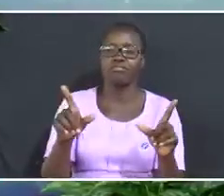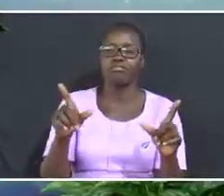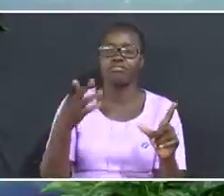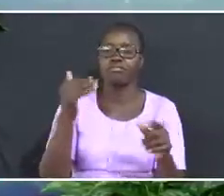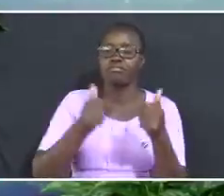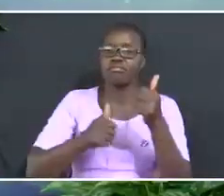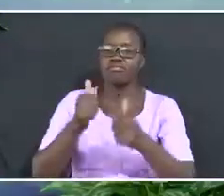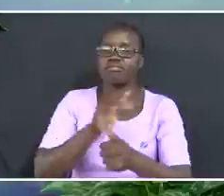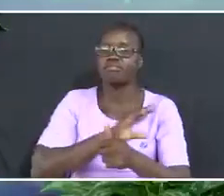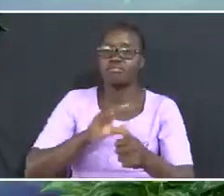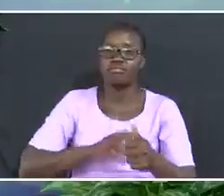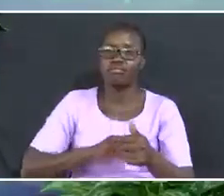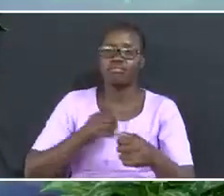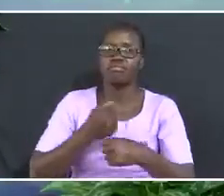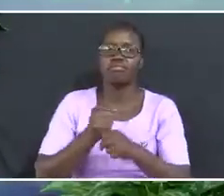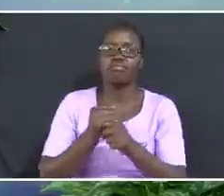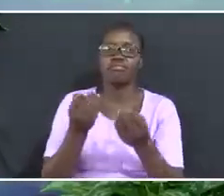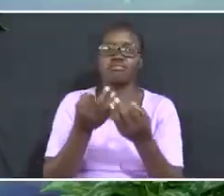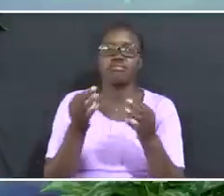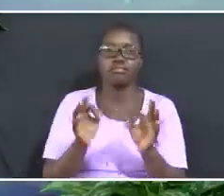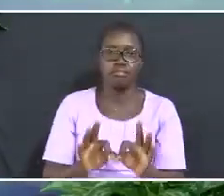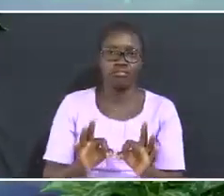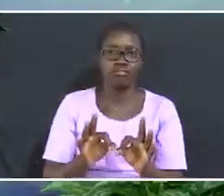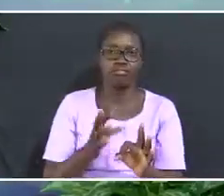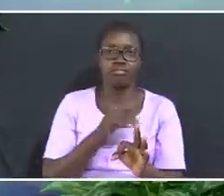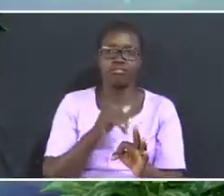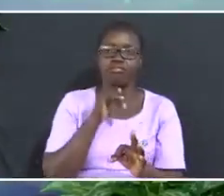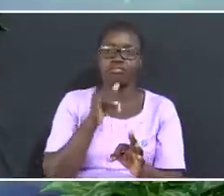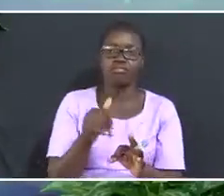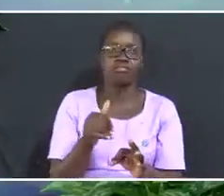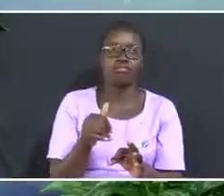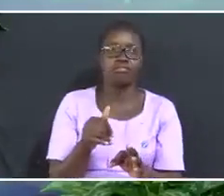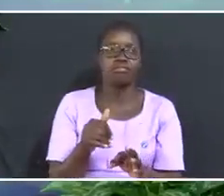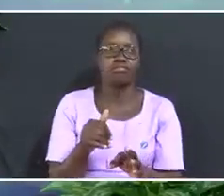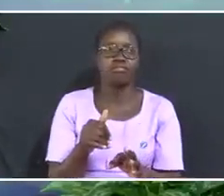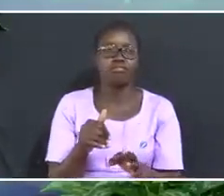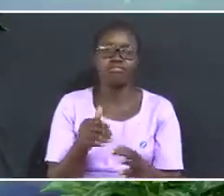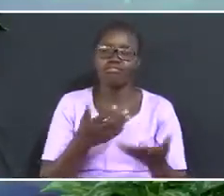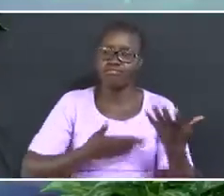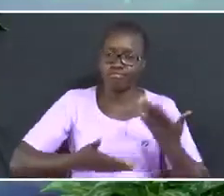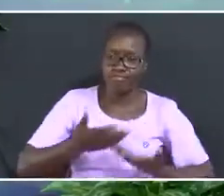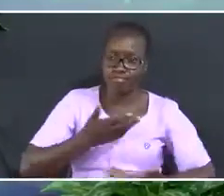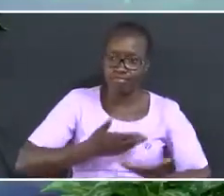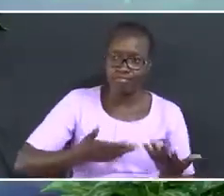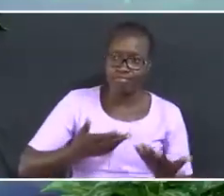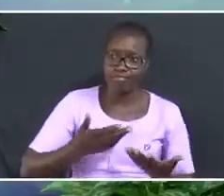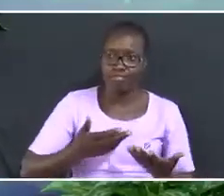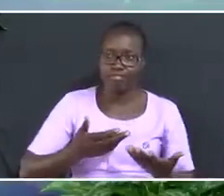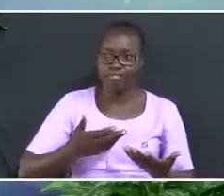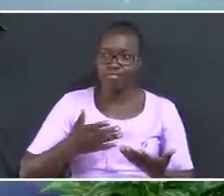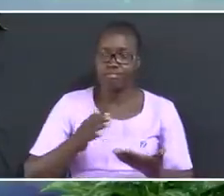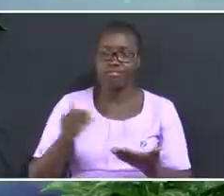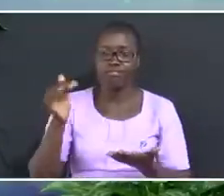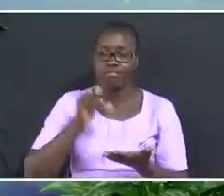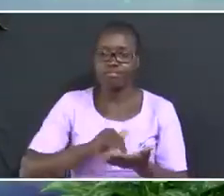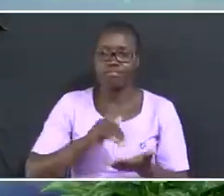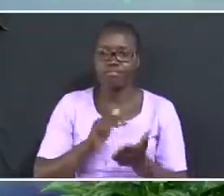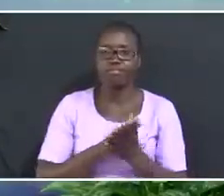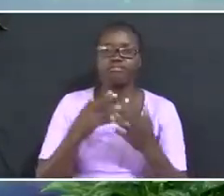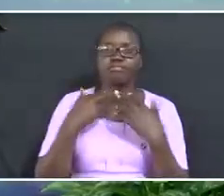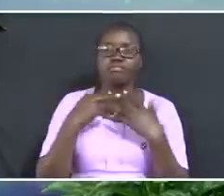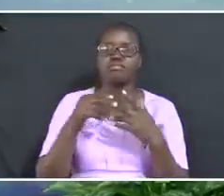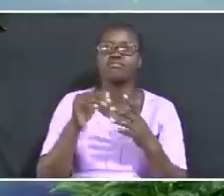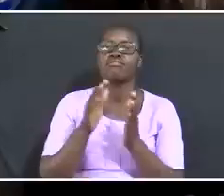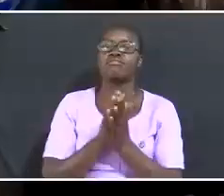by which Christ has made us free, and do not entangle, do not get entangled again with the yoke